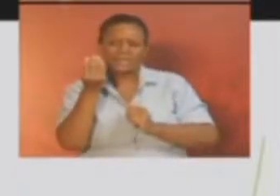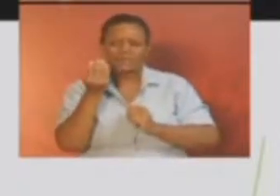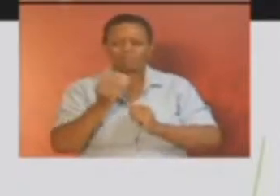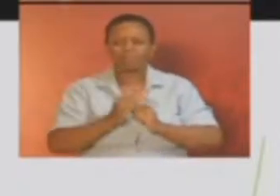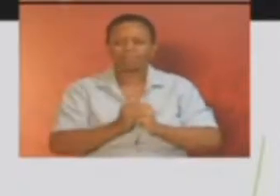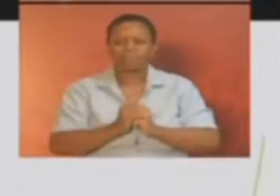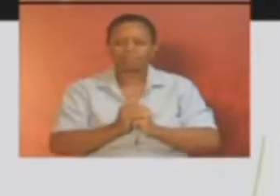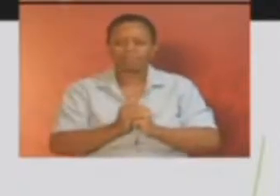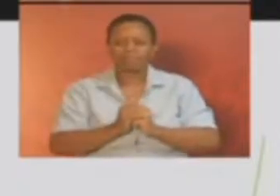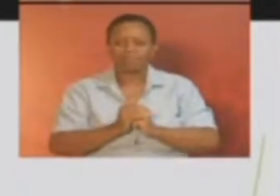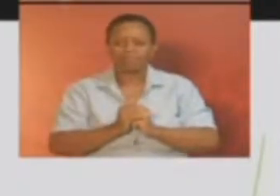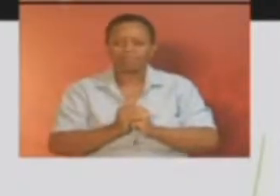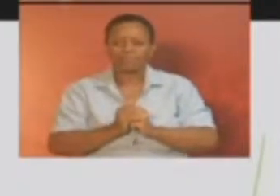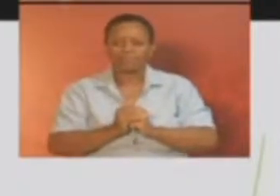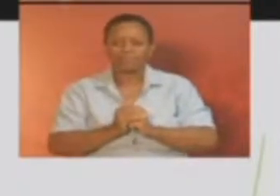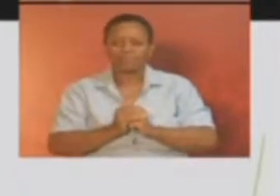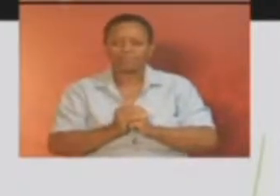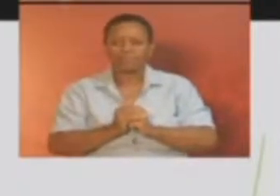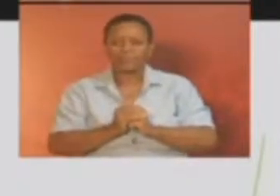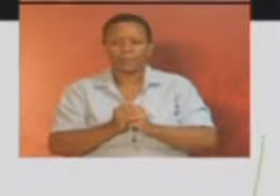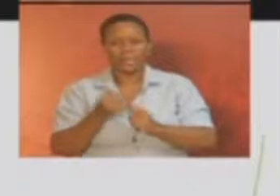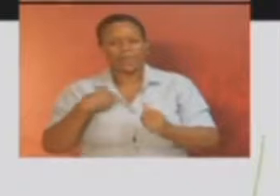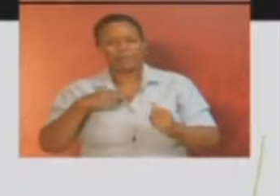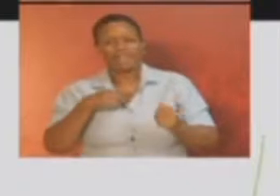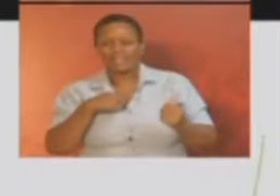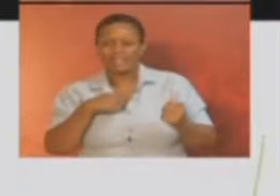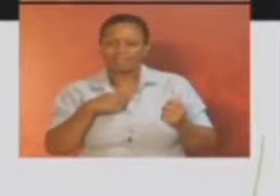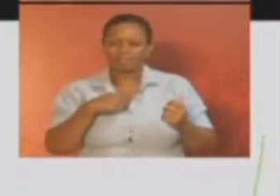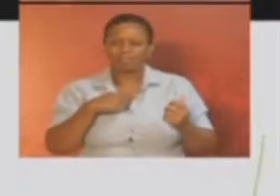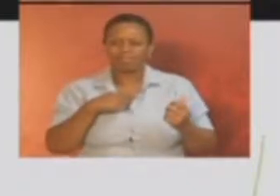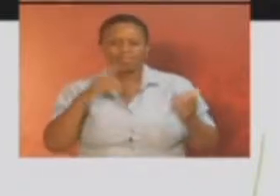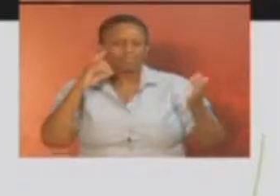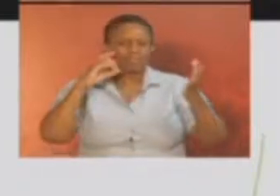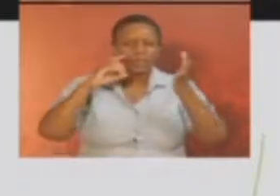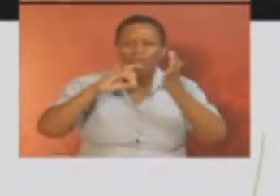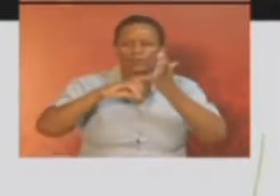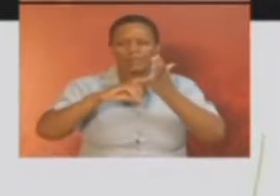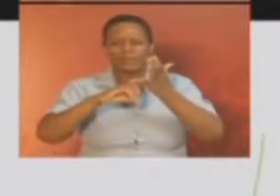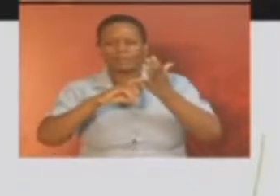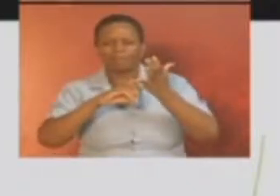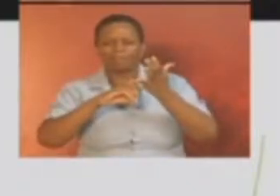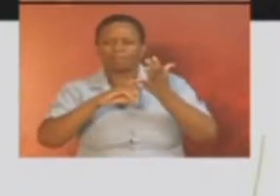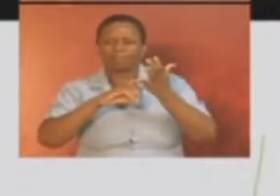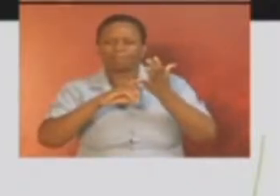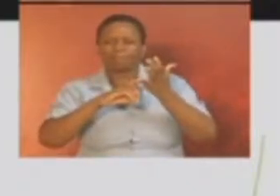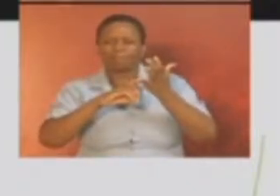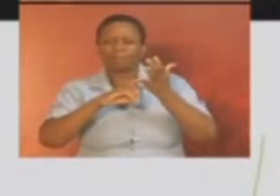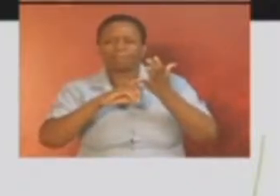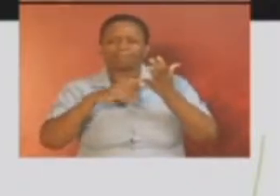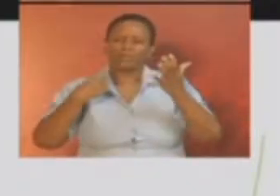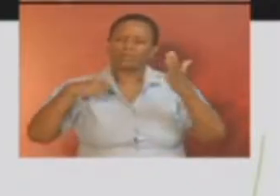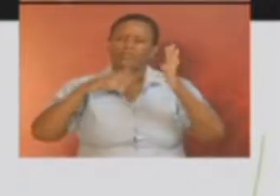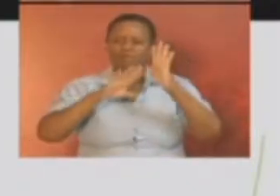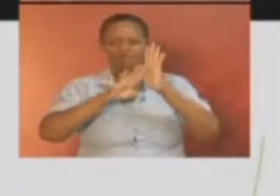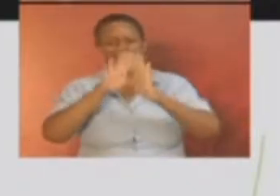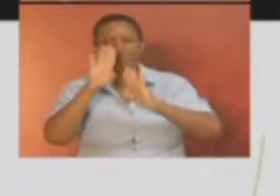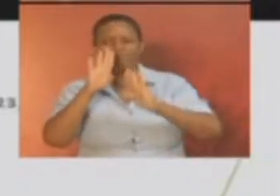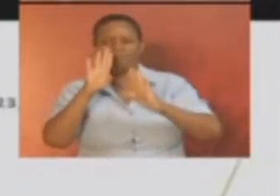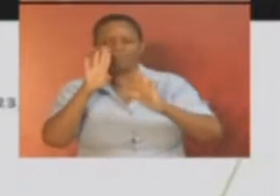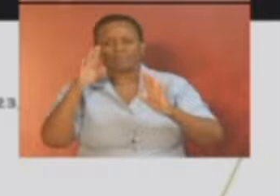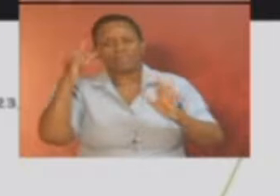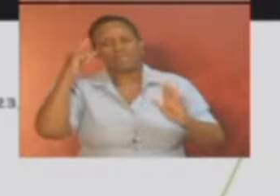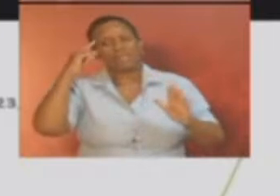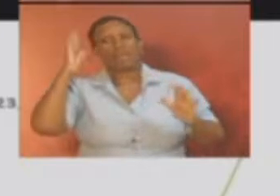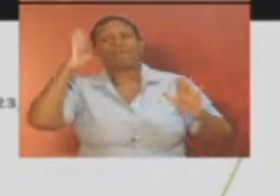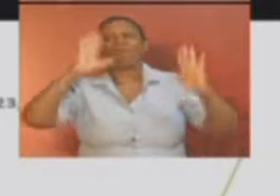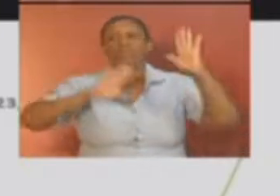rise by a certain amount over a given time. And we see that we're actually exceeding that at this point in time. We're going to zoom in on that.